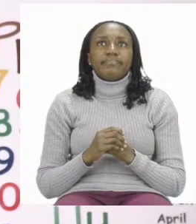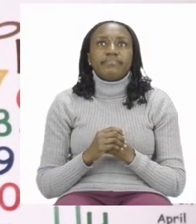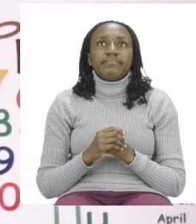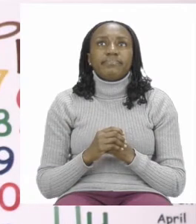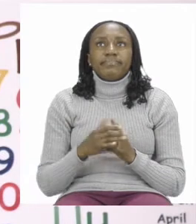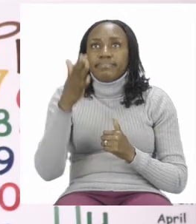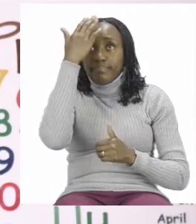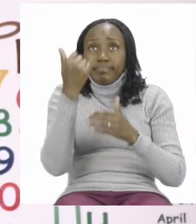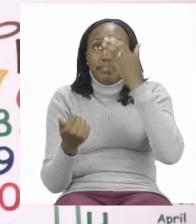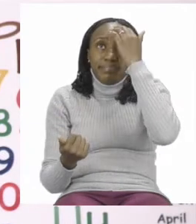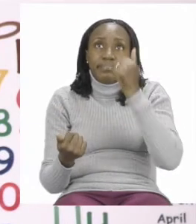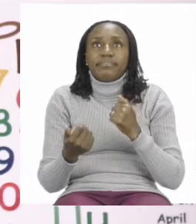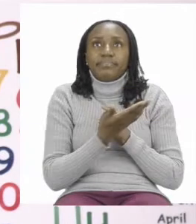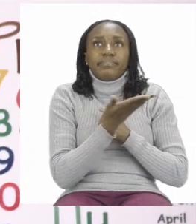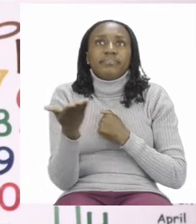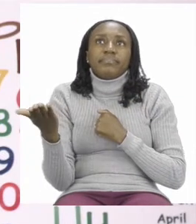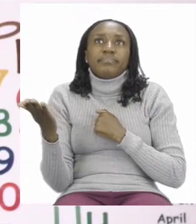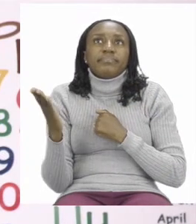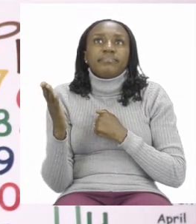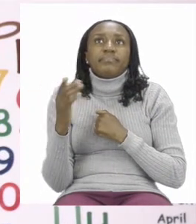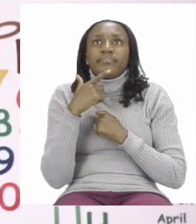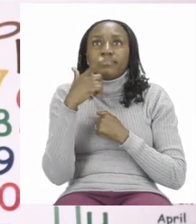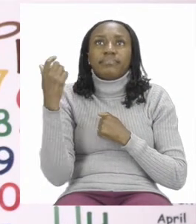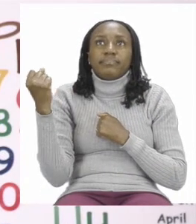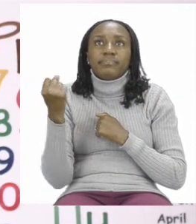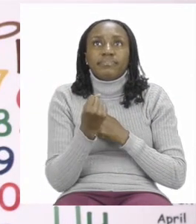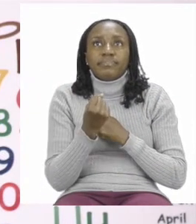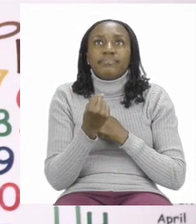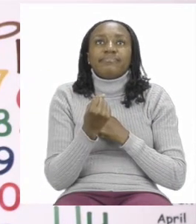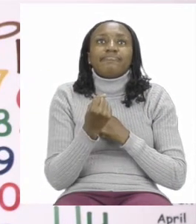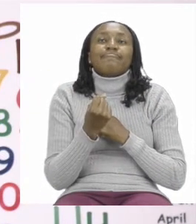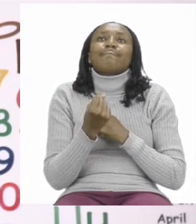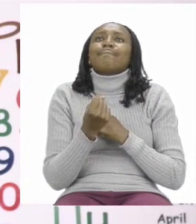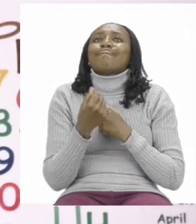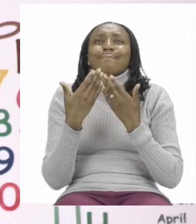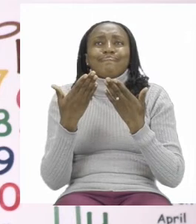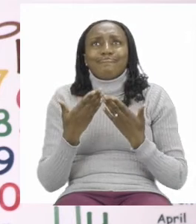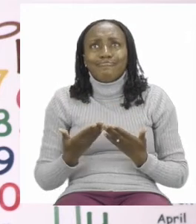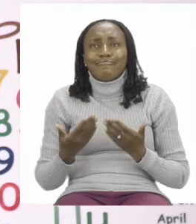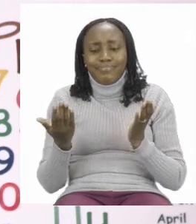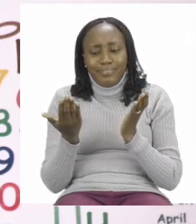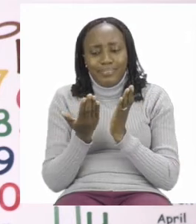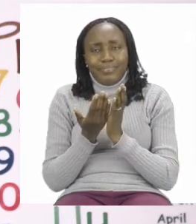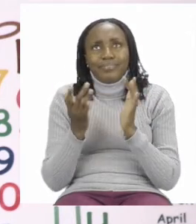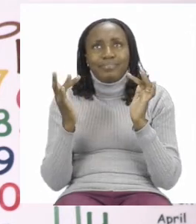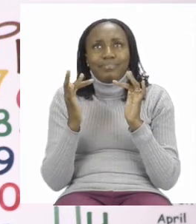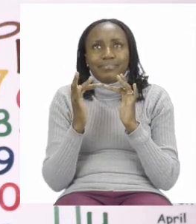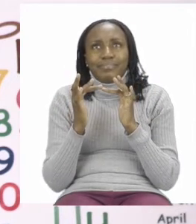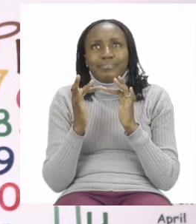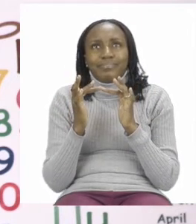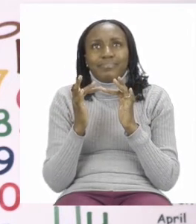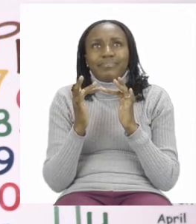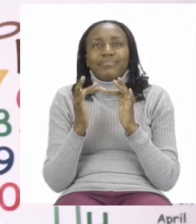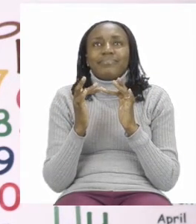Good day, everyone. Thank you so much for joining us today. Welcome to My Zone